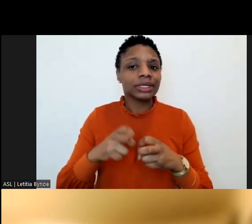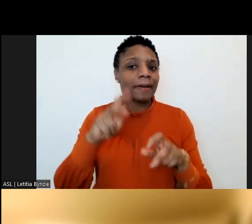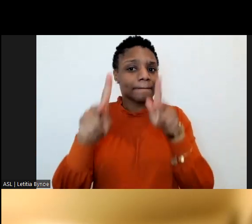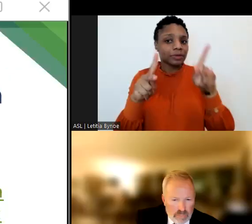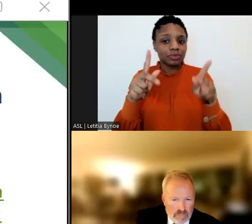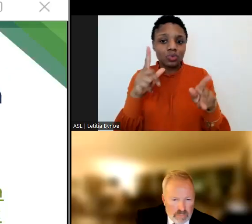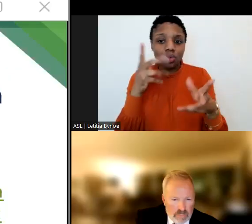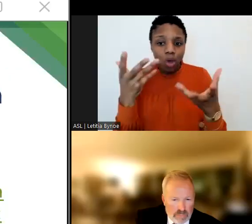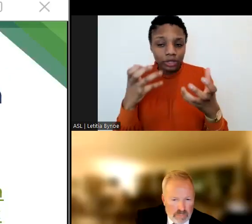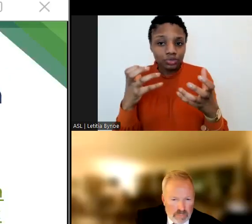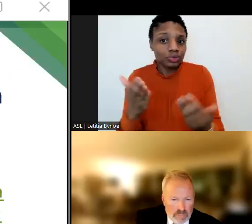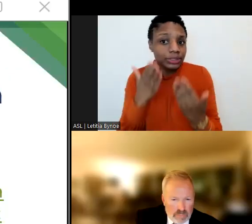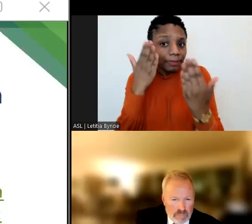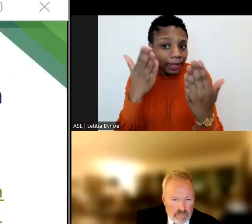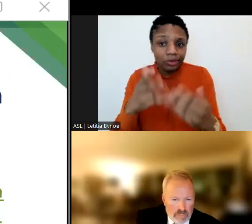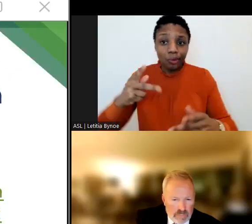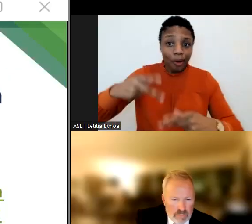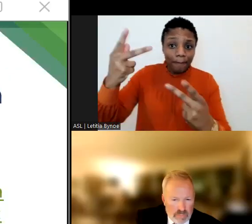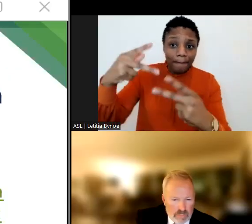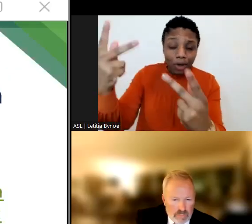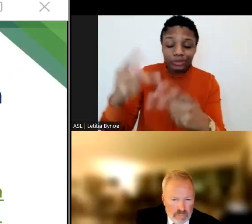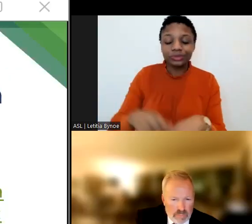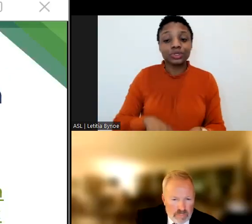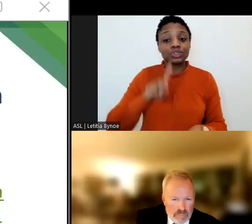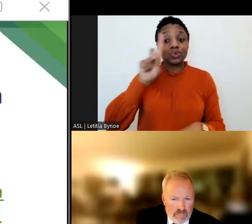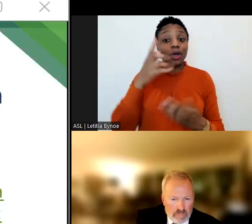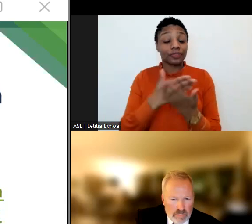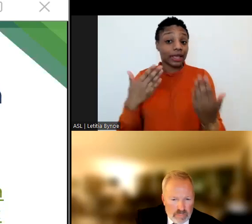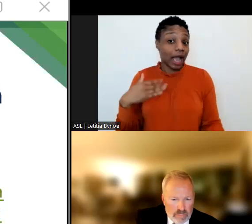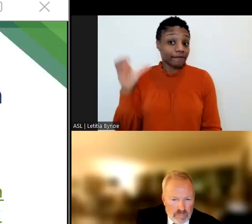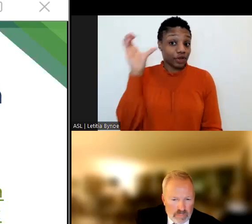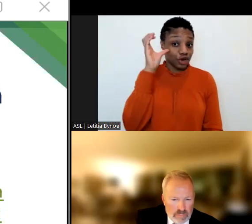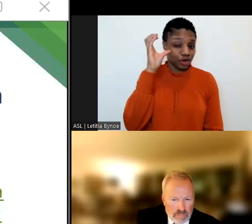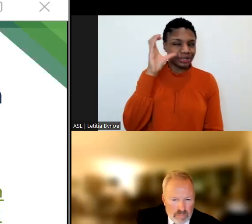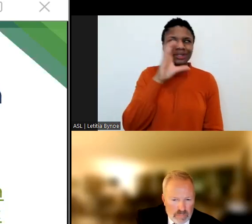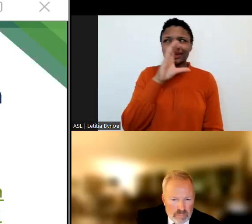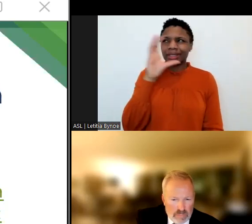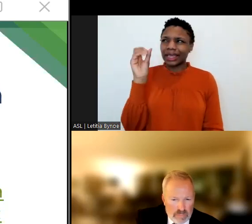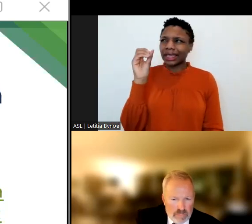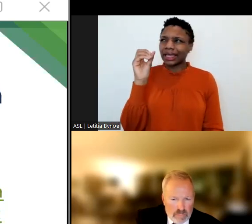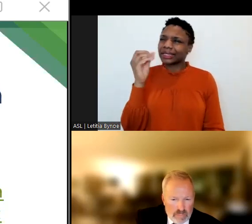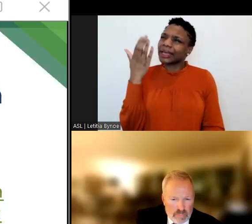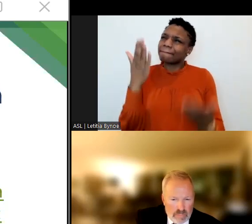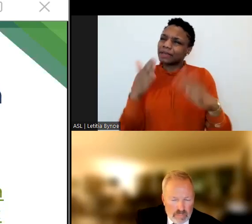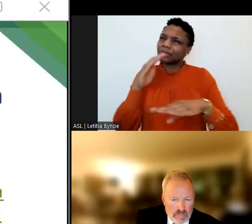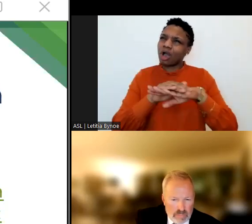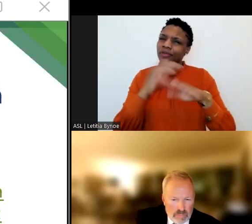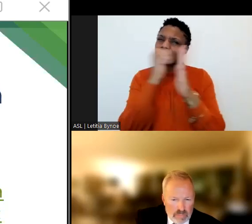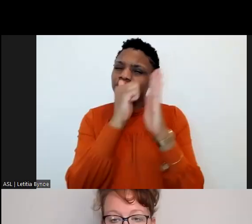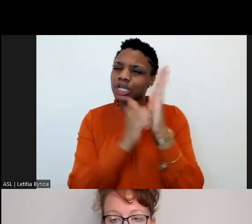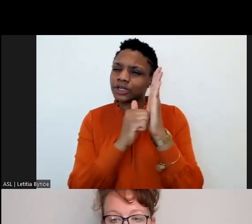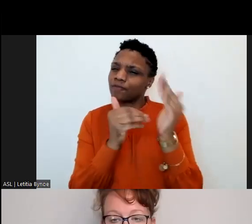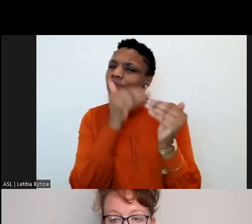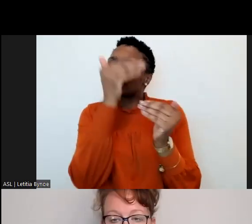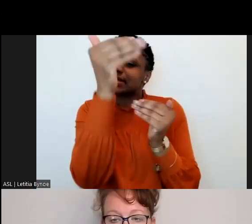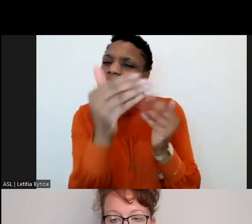or proposals. And so one thing that I've heard and I think might be on the agenda item for next meeting if